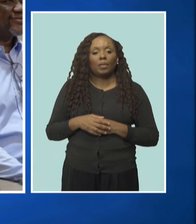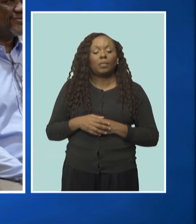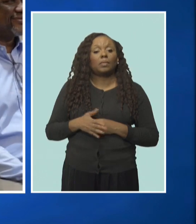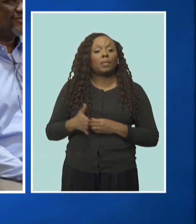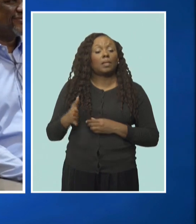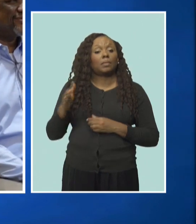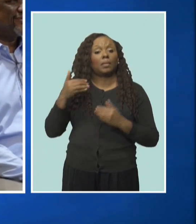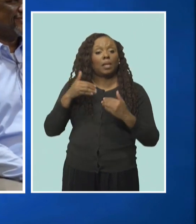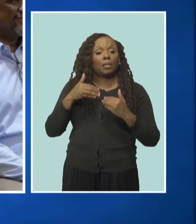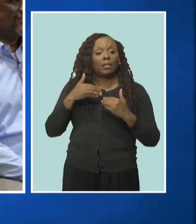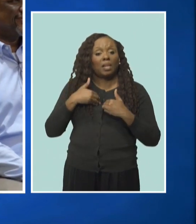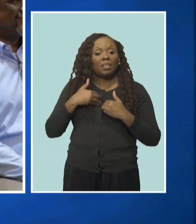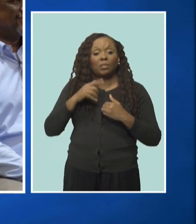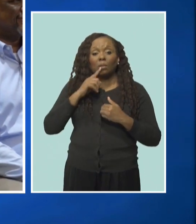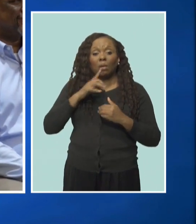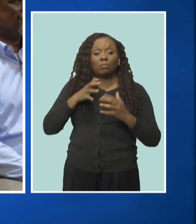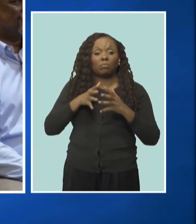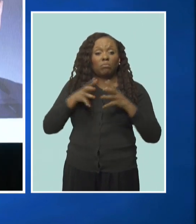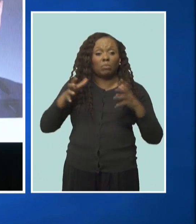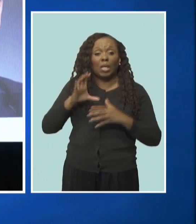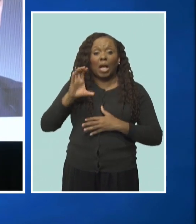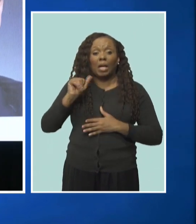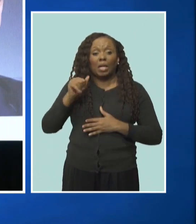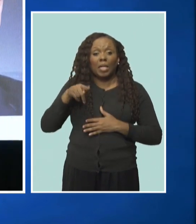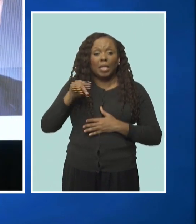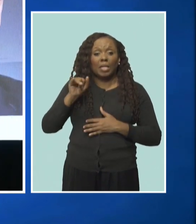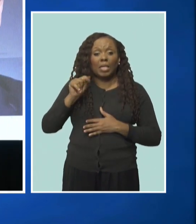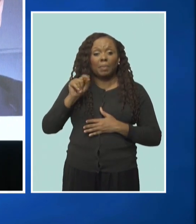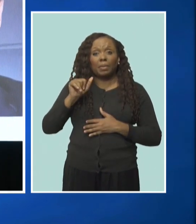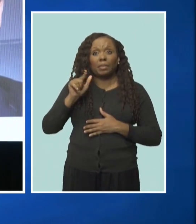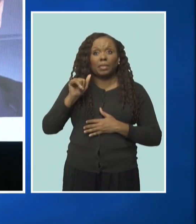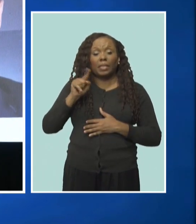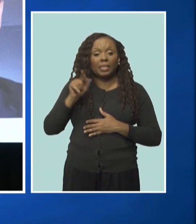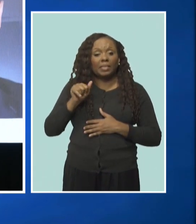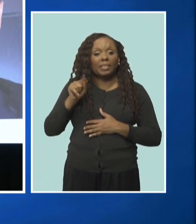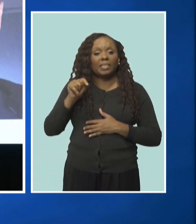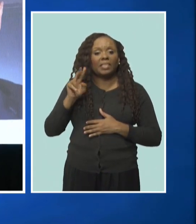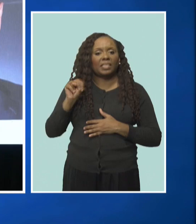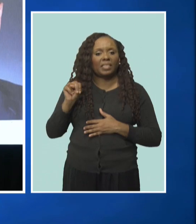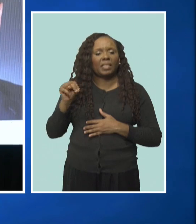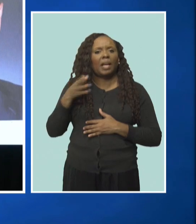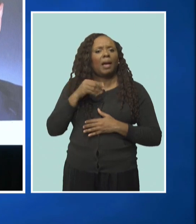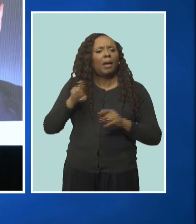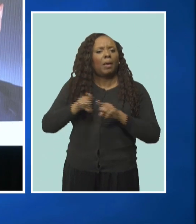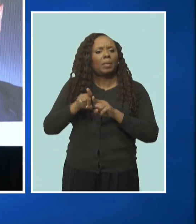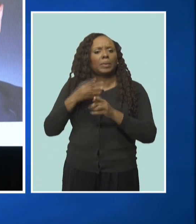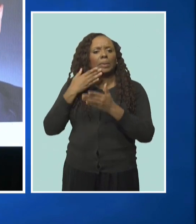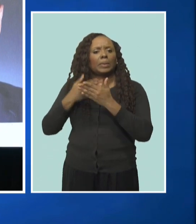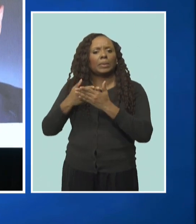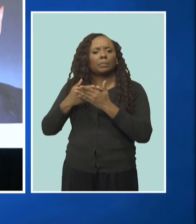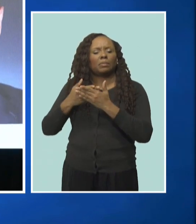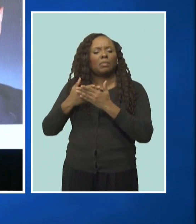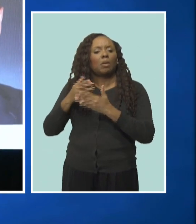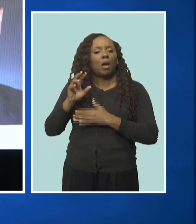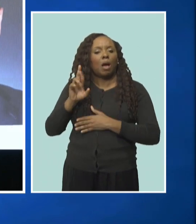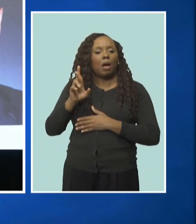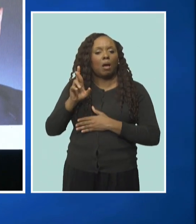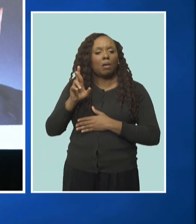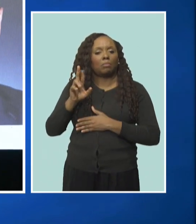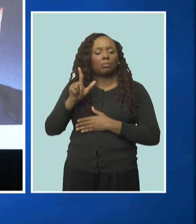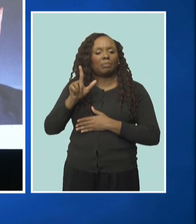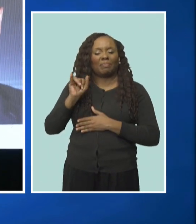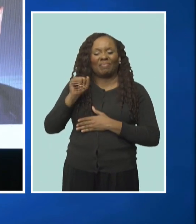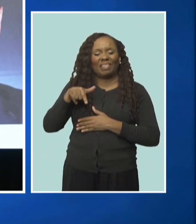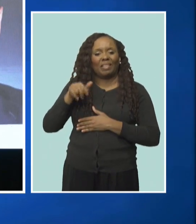liquidity and excellent capitalization. Fitch says this assessment underscores the bank's resilient financial performance